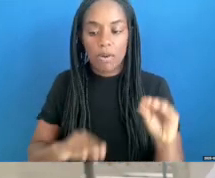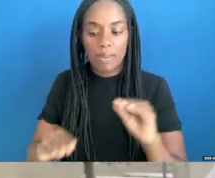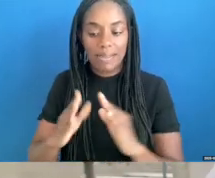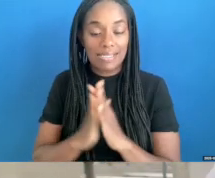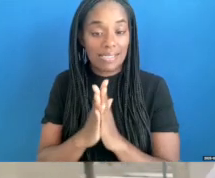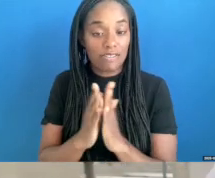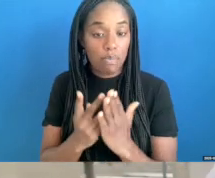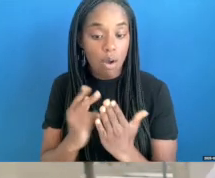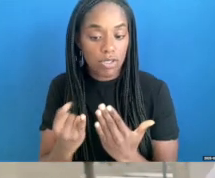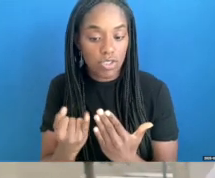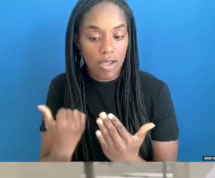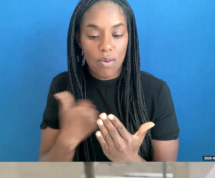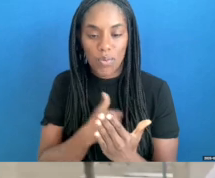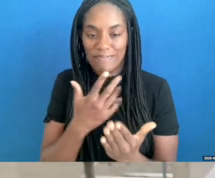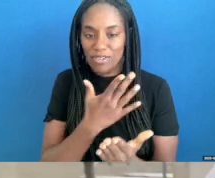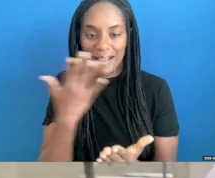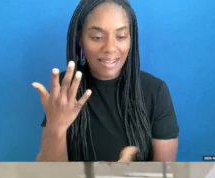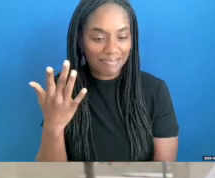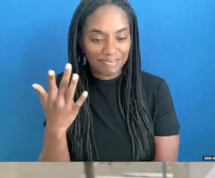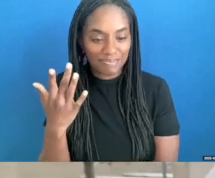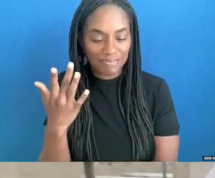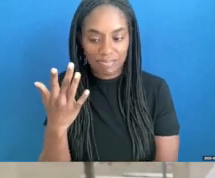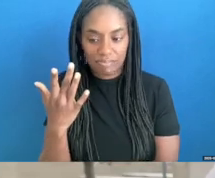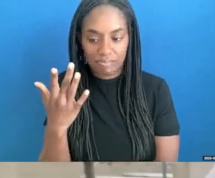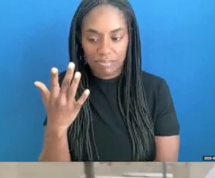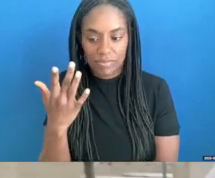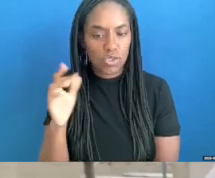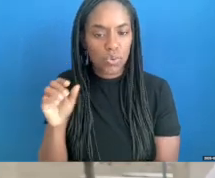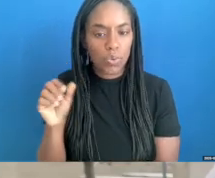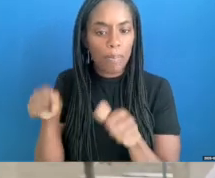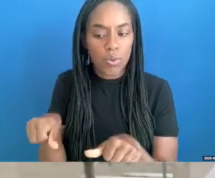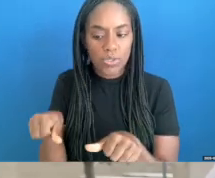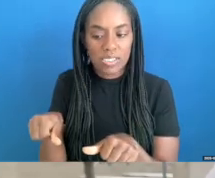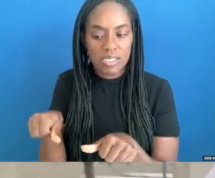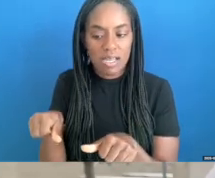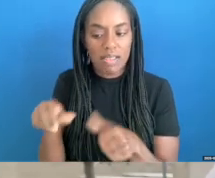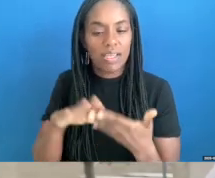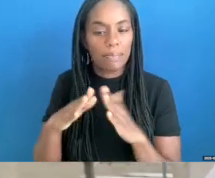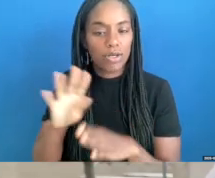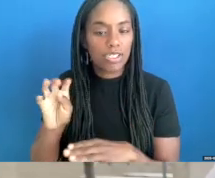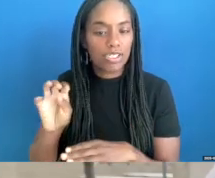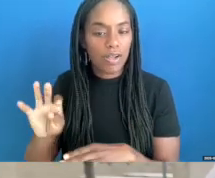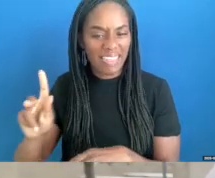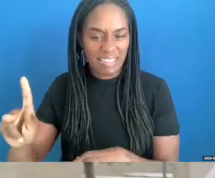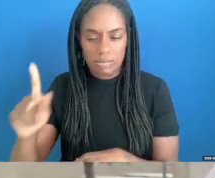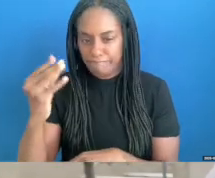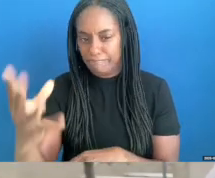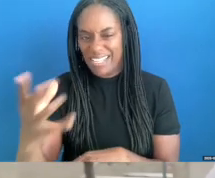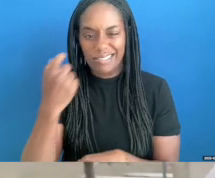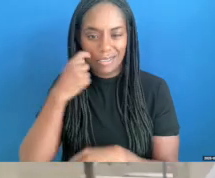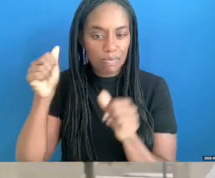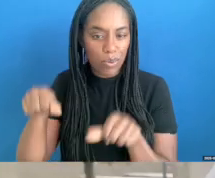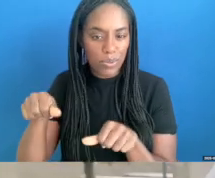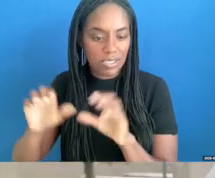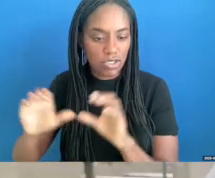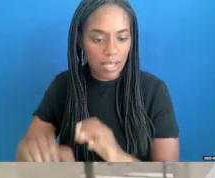we forgot to throw in the community survey link earlier. And so I just put that in there now. All right,